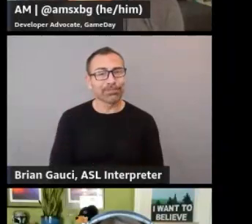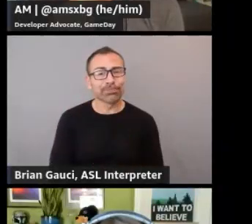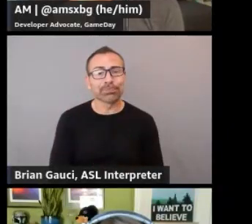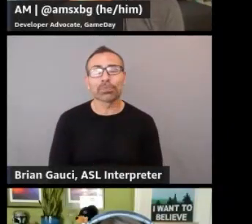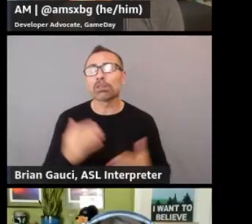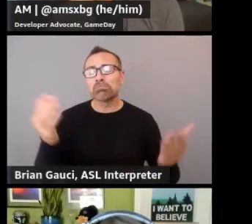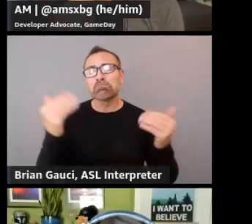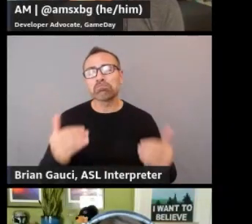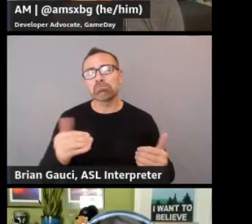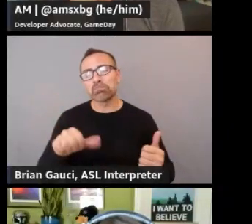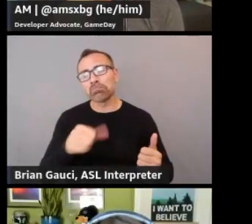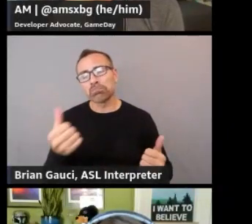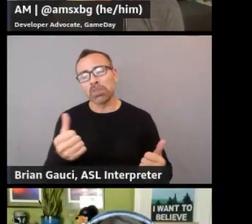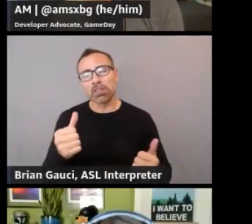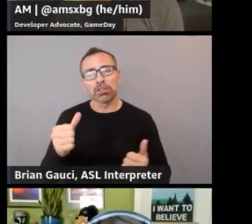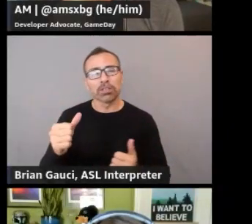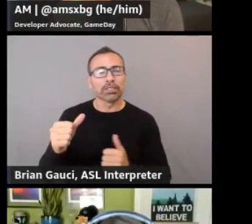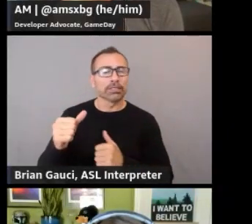task.